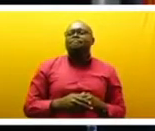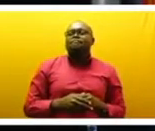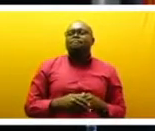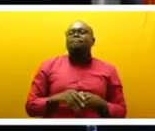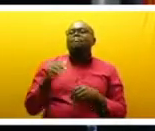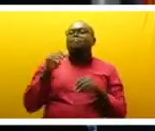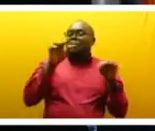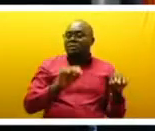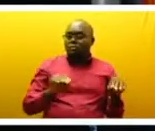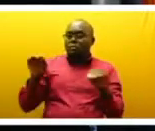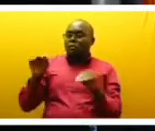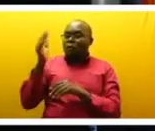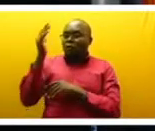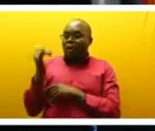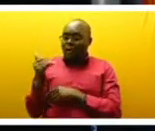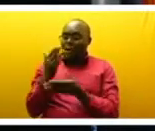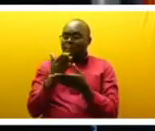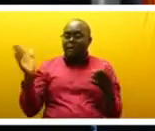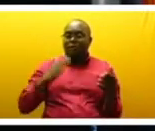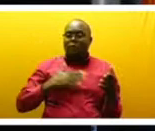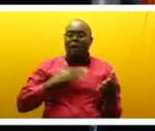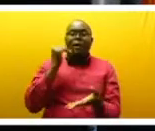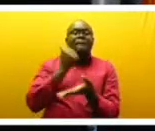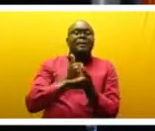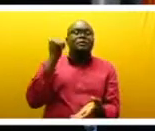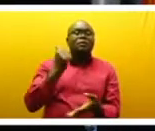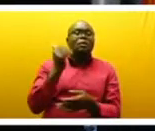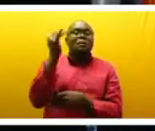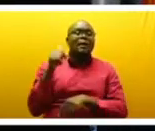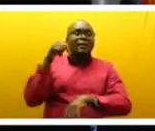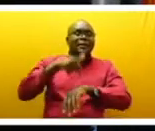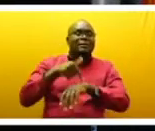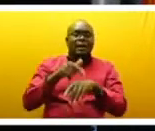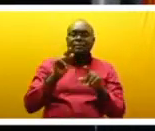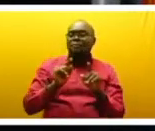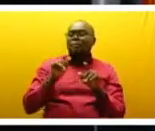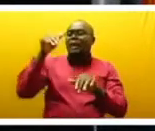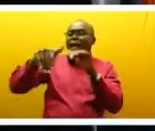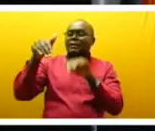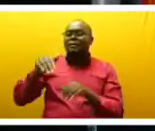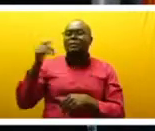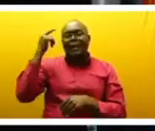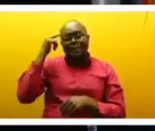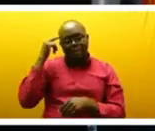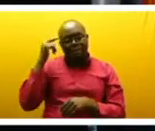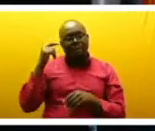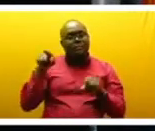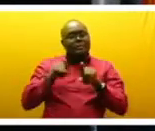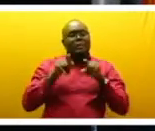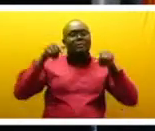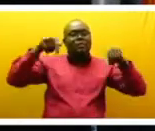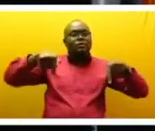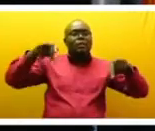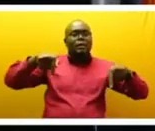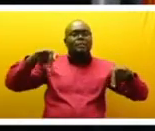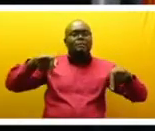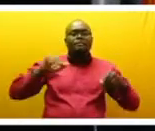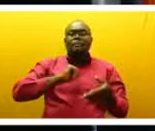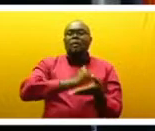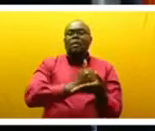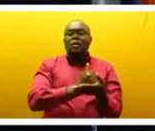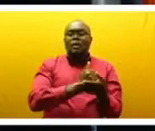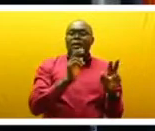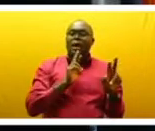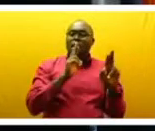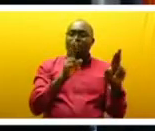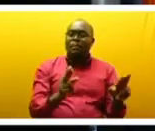should also state, because it was part of our petition, that by the time we went to the election, and I think as of today, an audit report